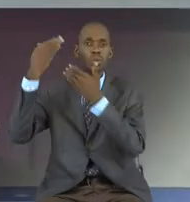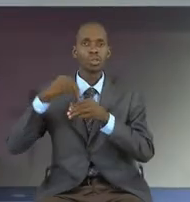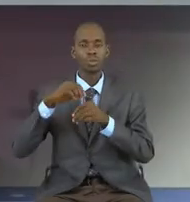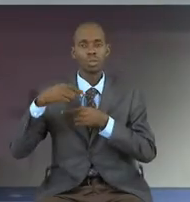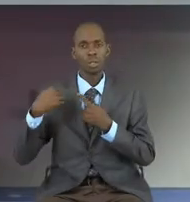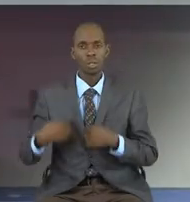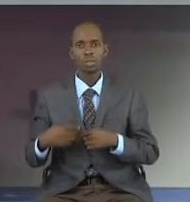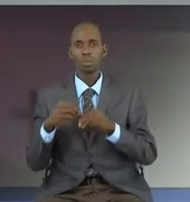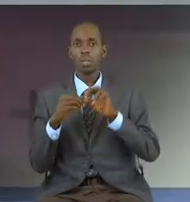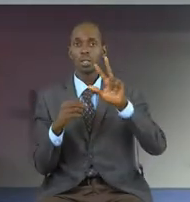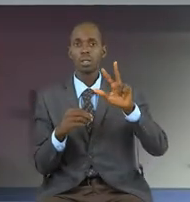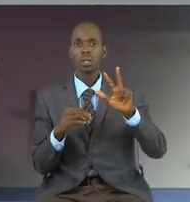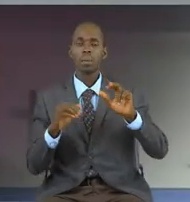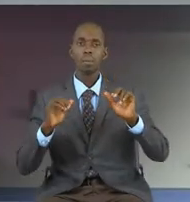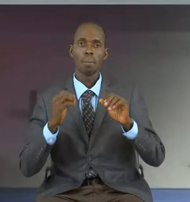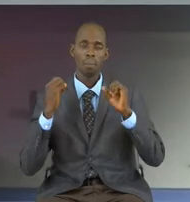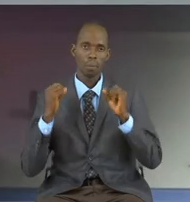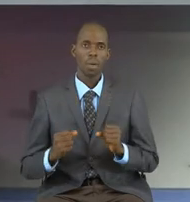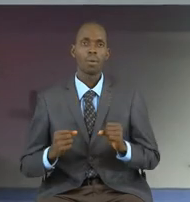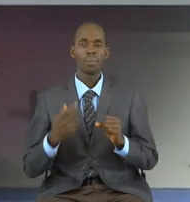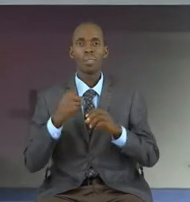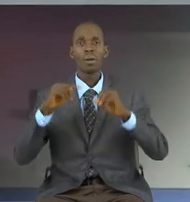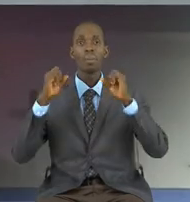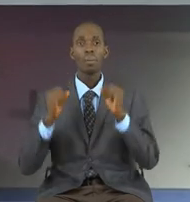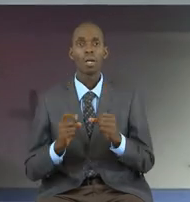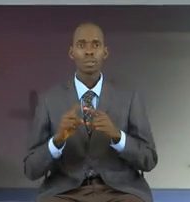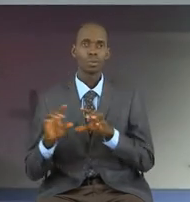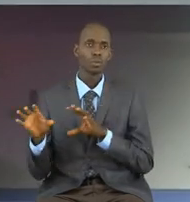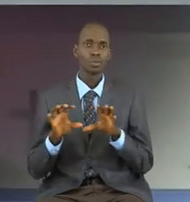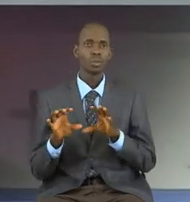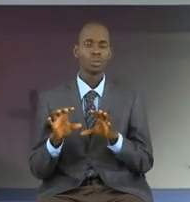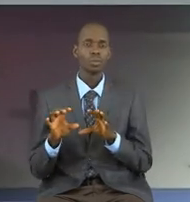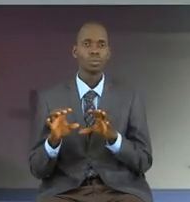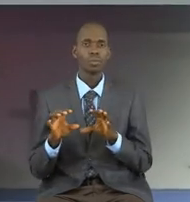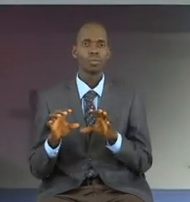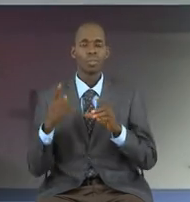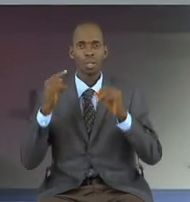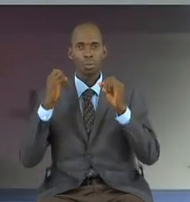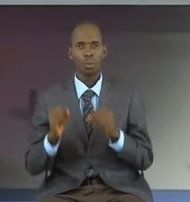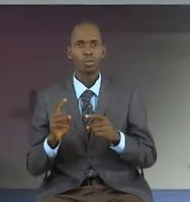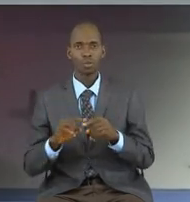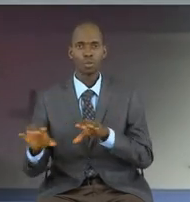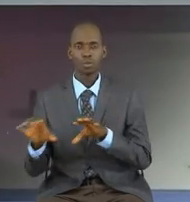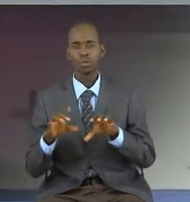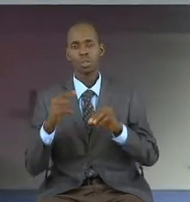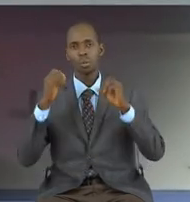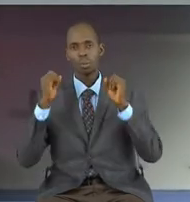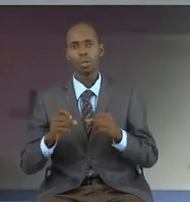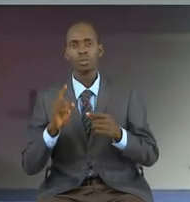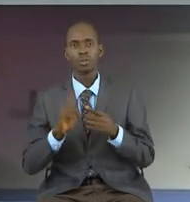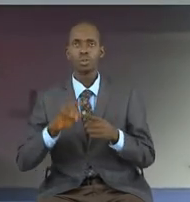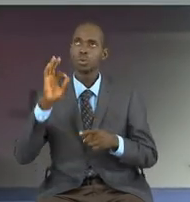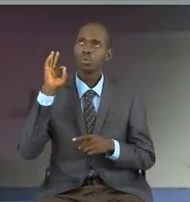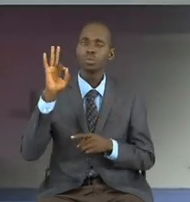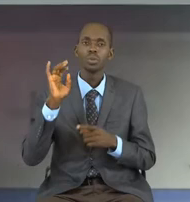Power. The power to do. The power to perform. The power to preach. The power to